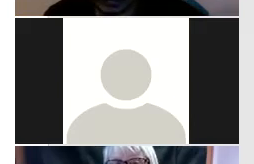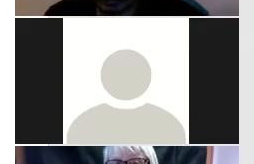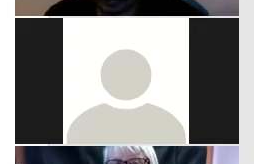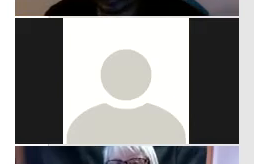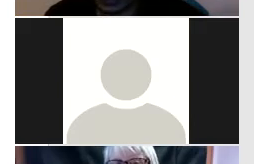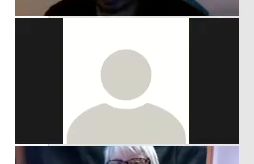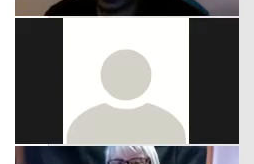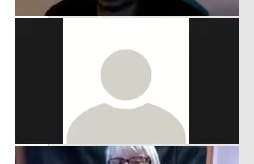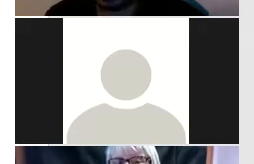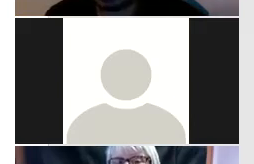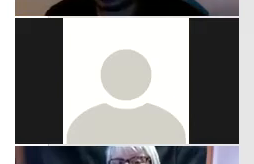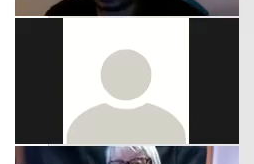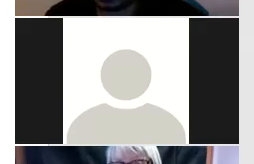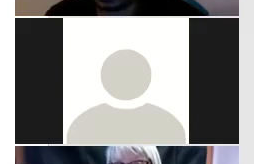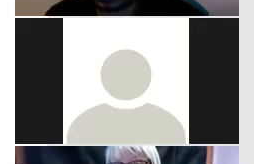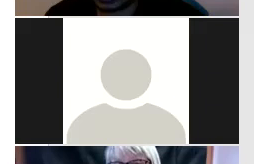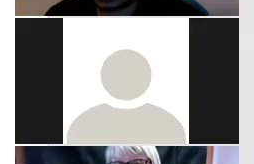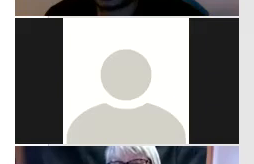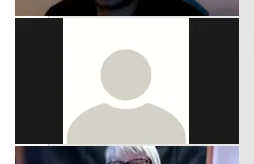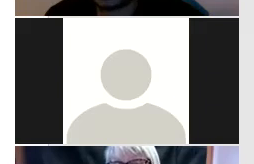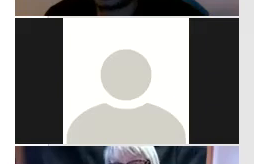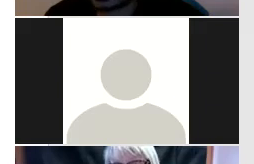17th of September. Yep.